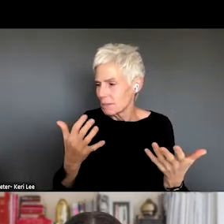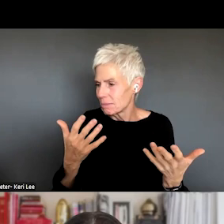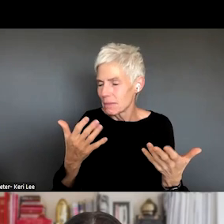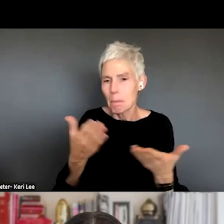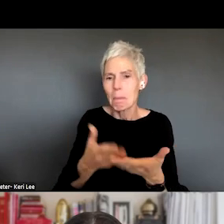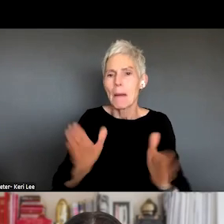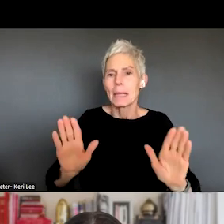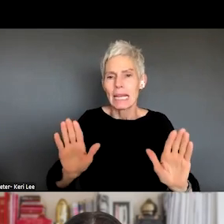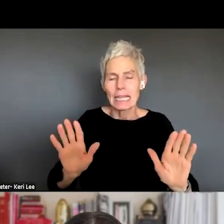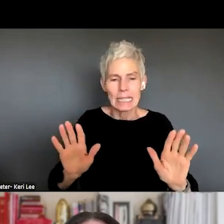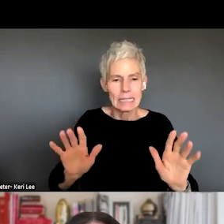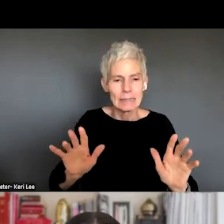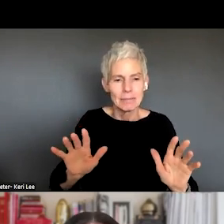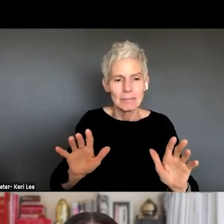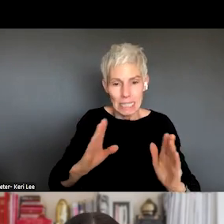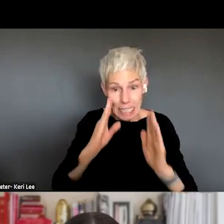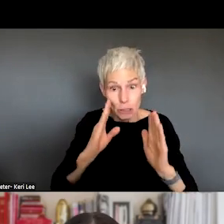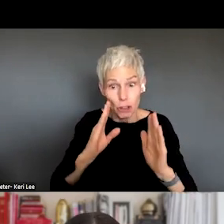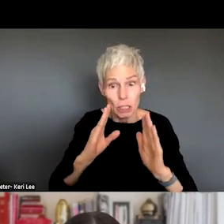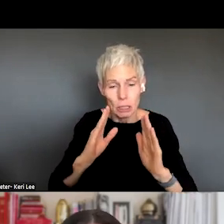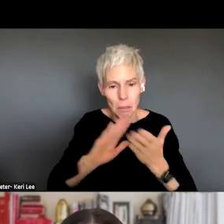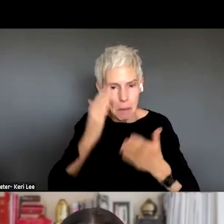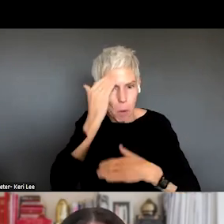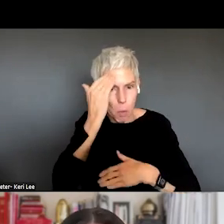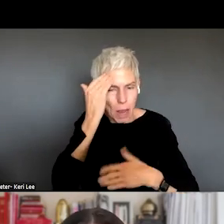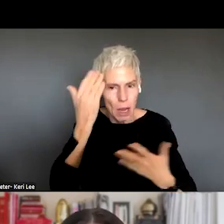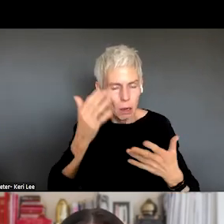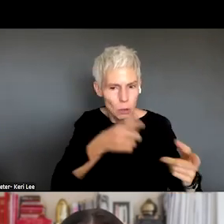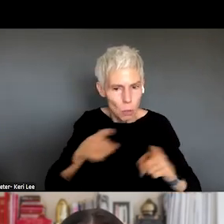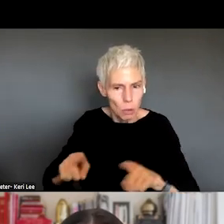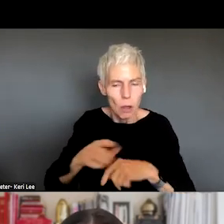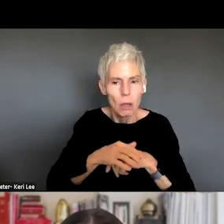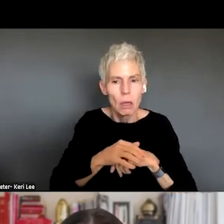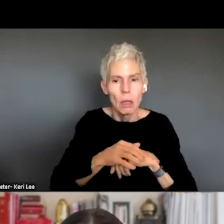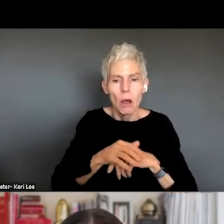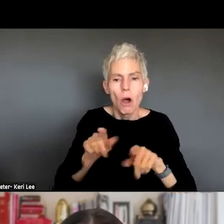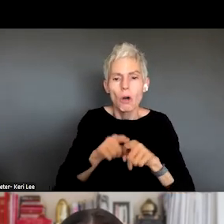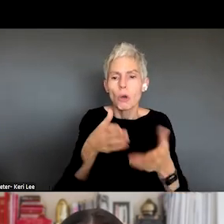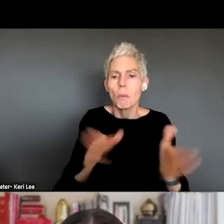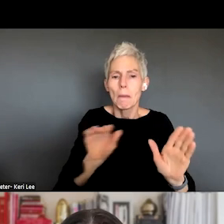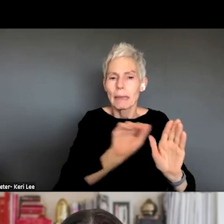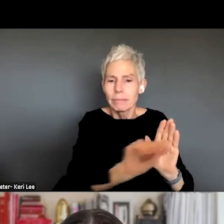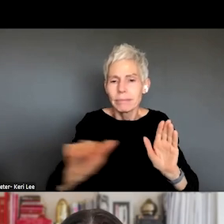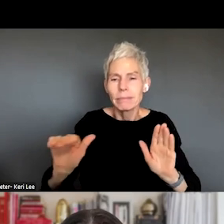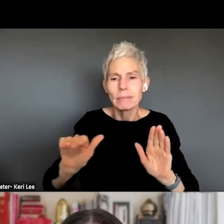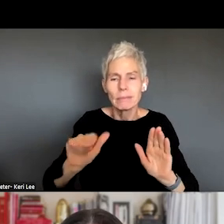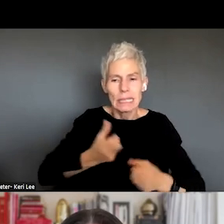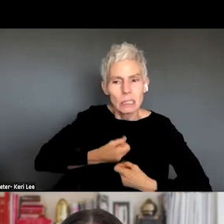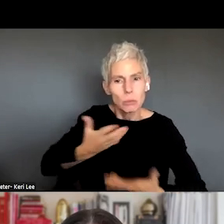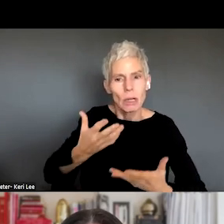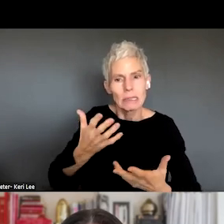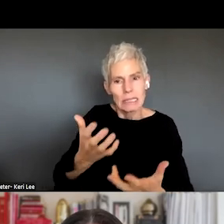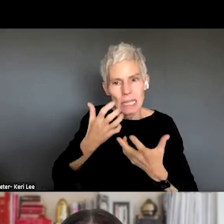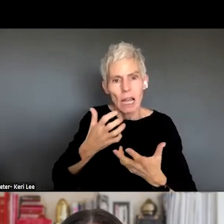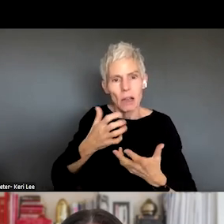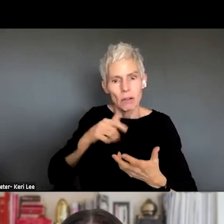public attention, and just public expression of desire for a program like